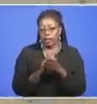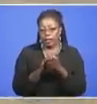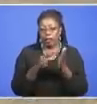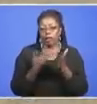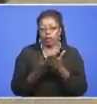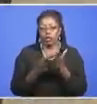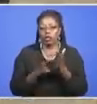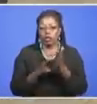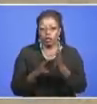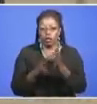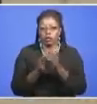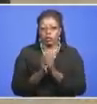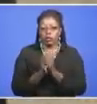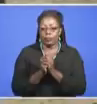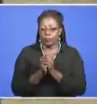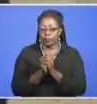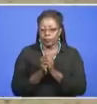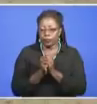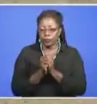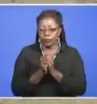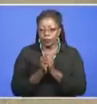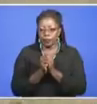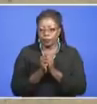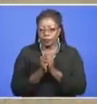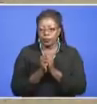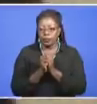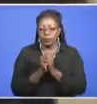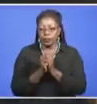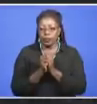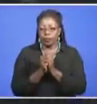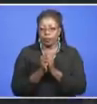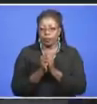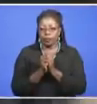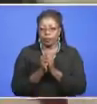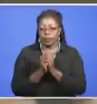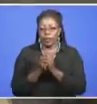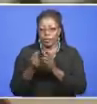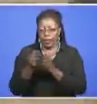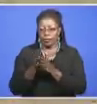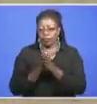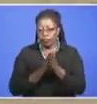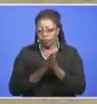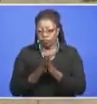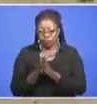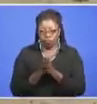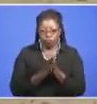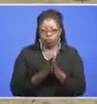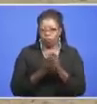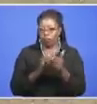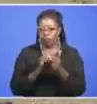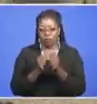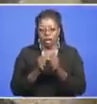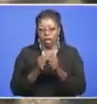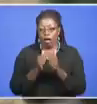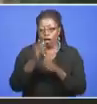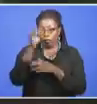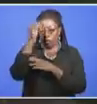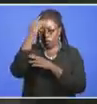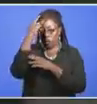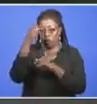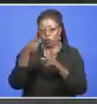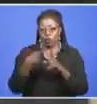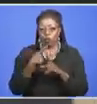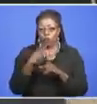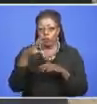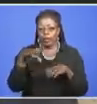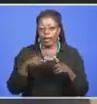tournament. Describe the type of boys that we have here. Motivated, very athletic. Guys who could run, strong, who could